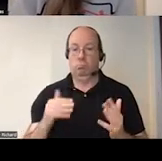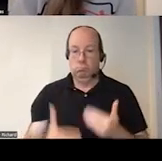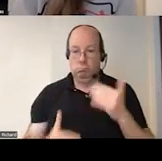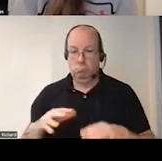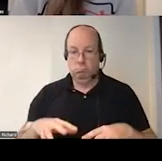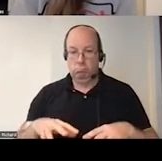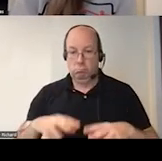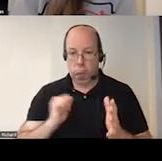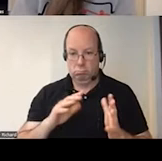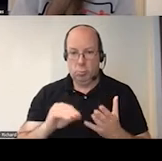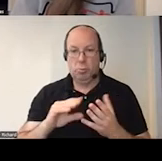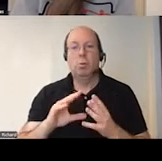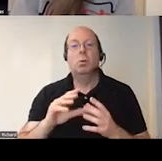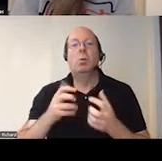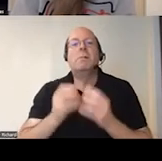fix machines,